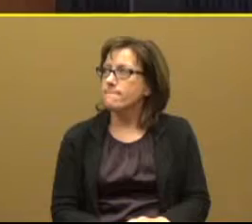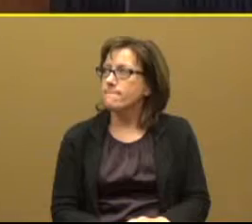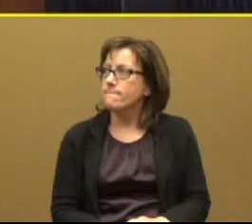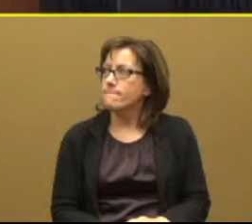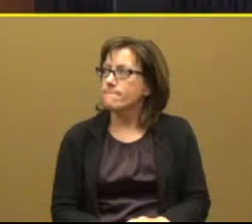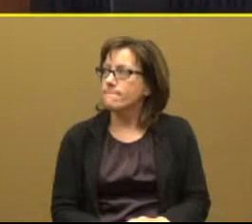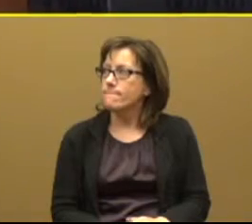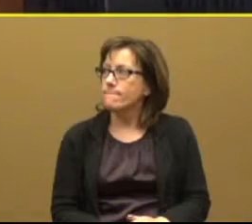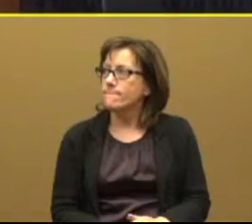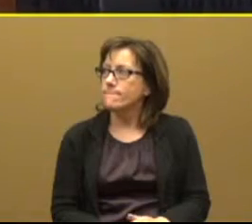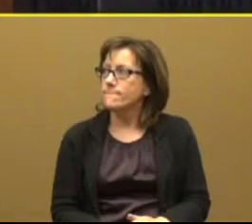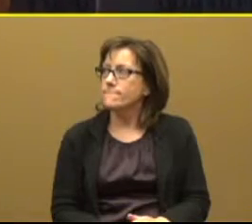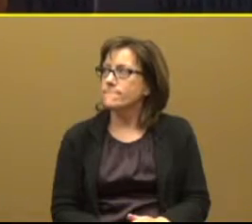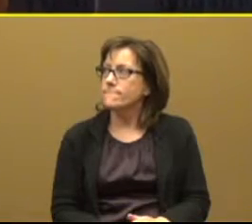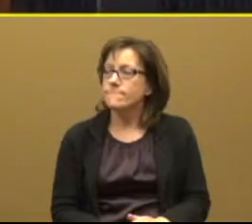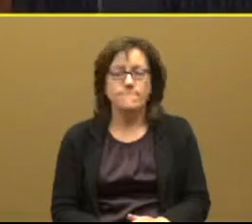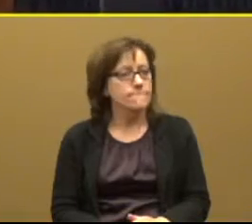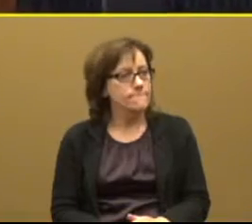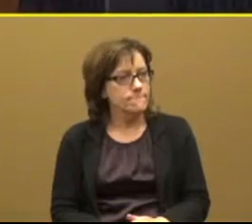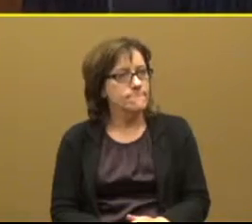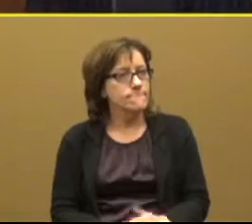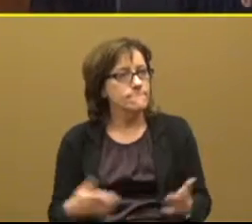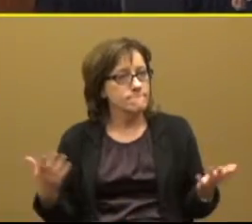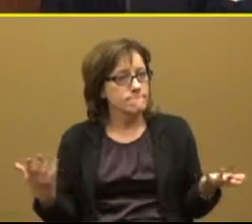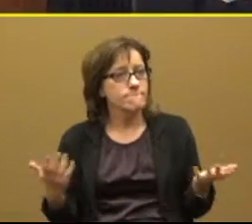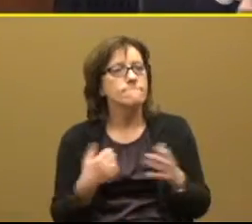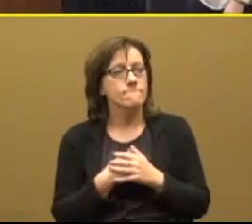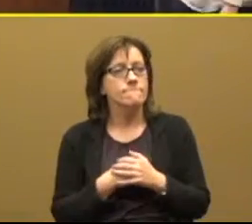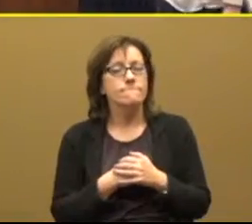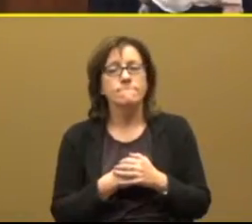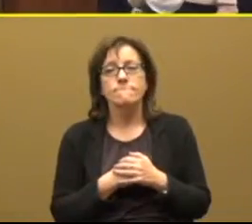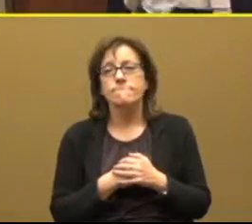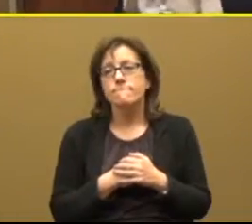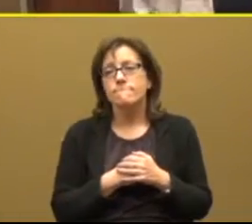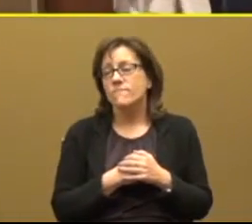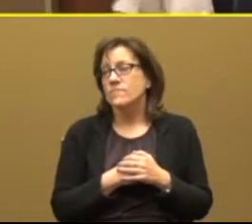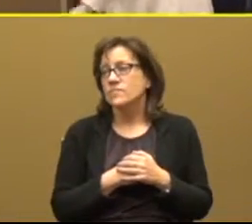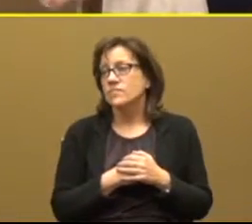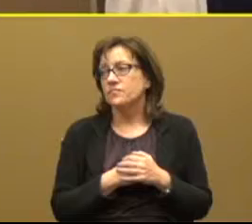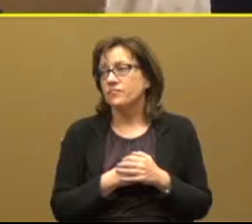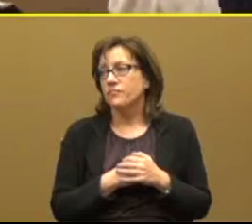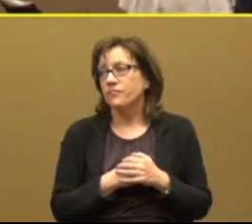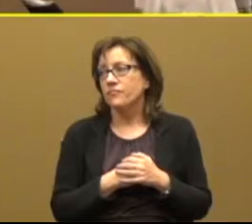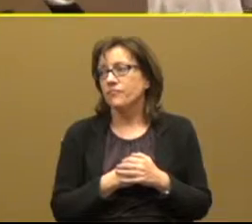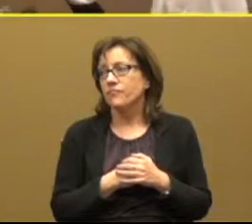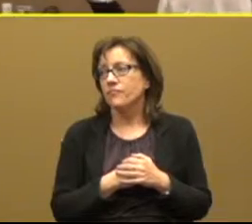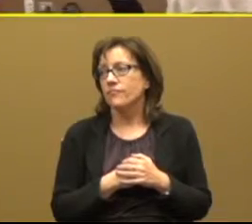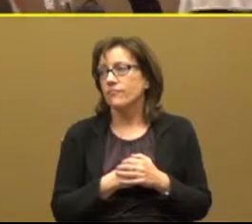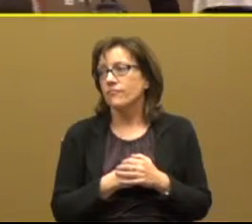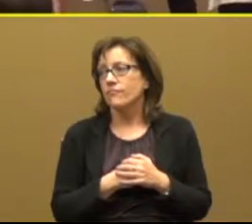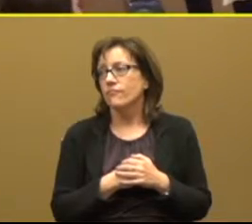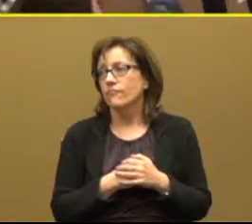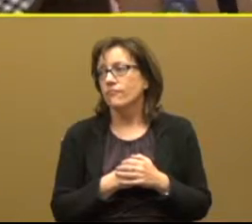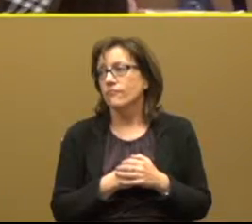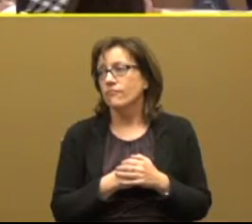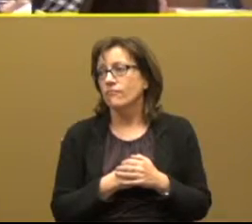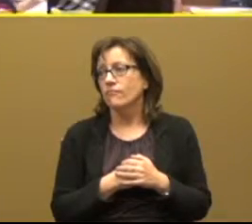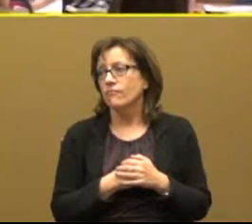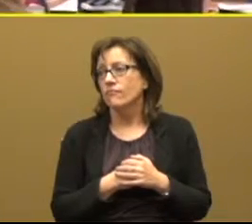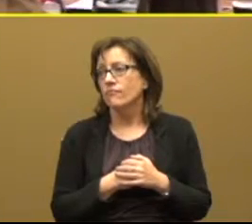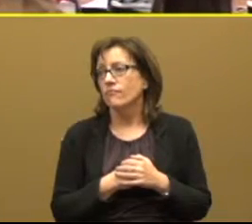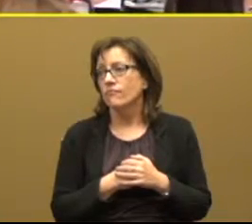Okay, and we're having our exchange. Okay, At the end of the sessions, you can